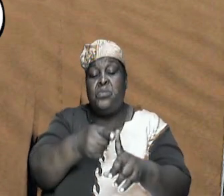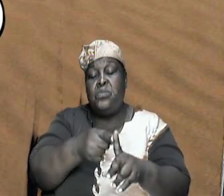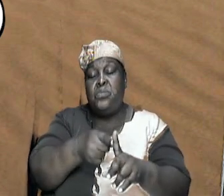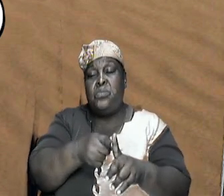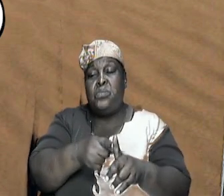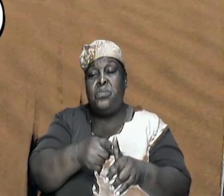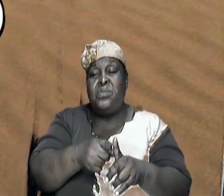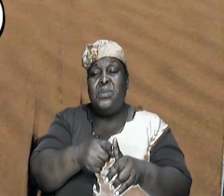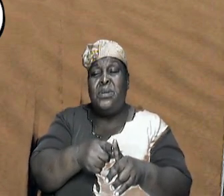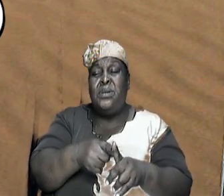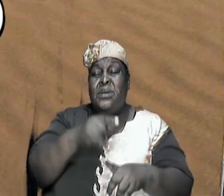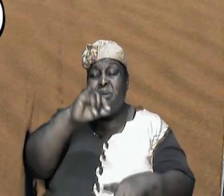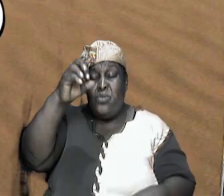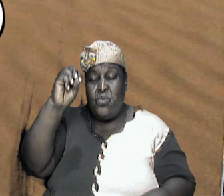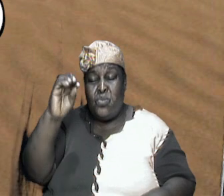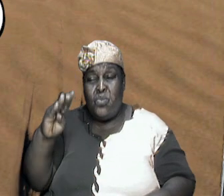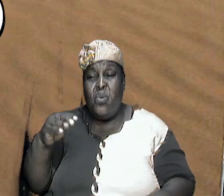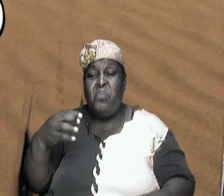know, he complained